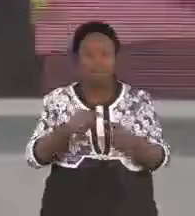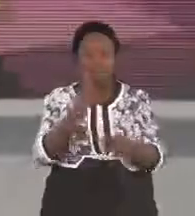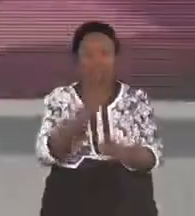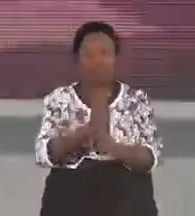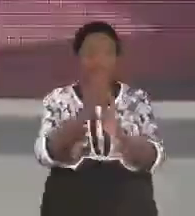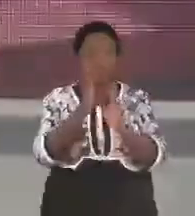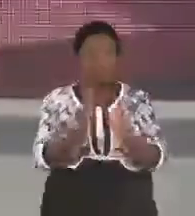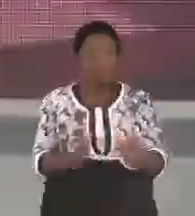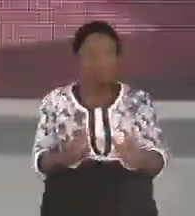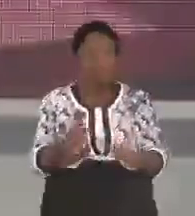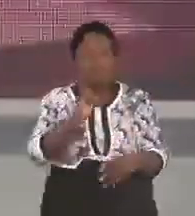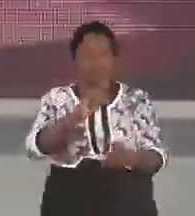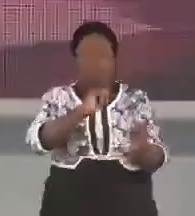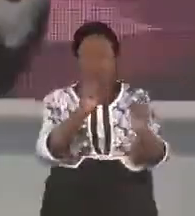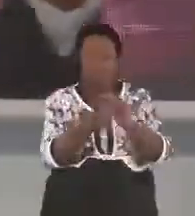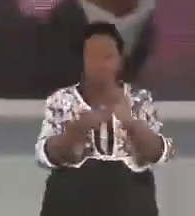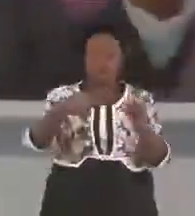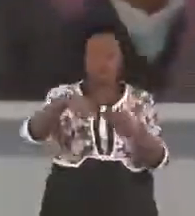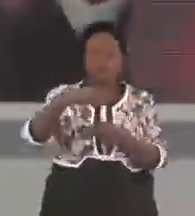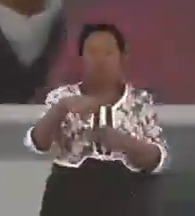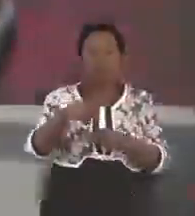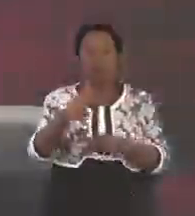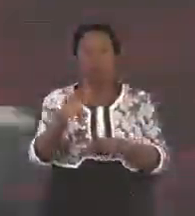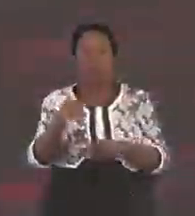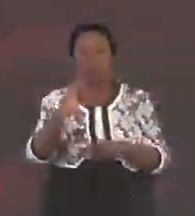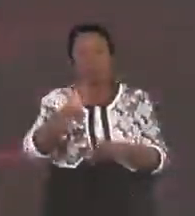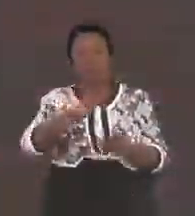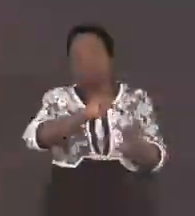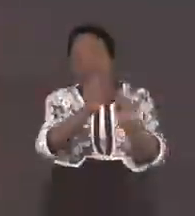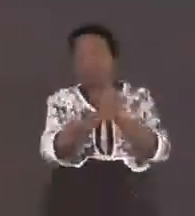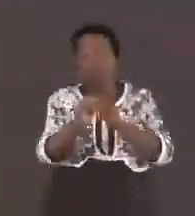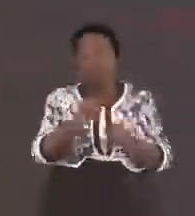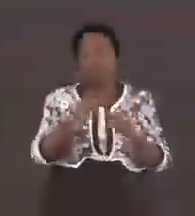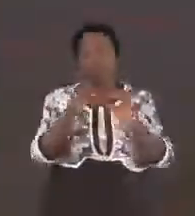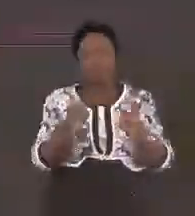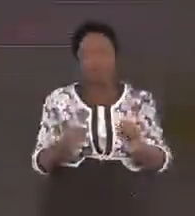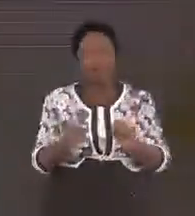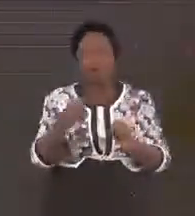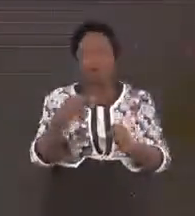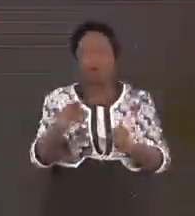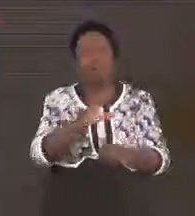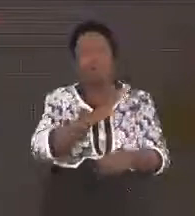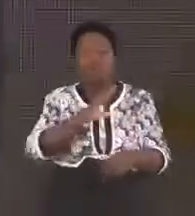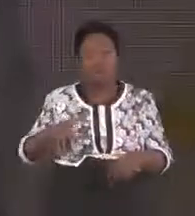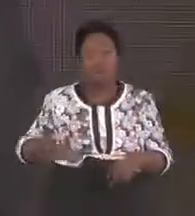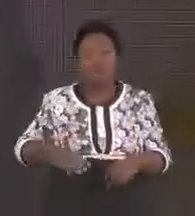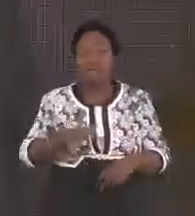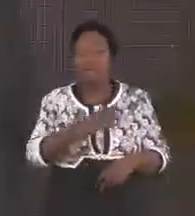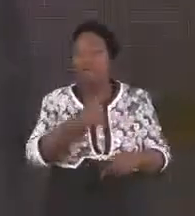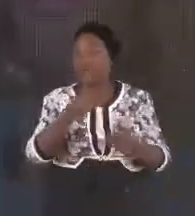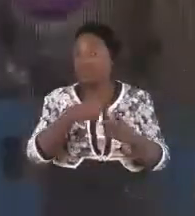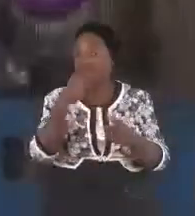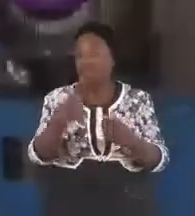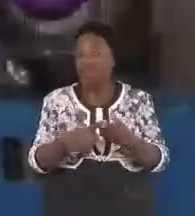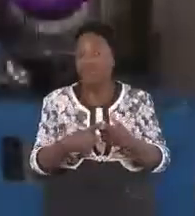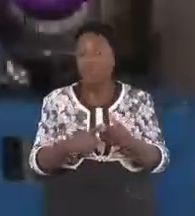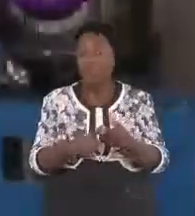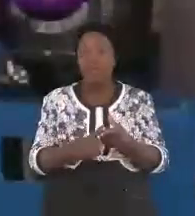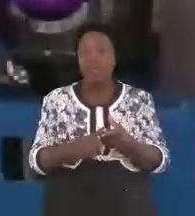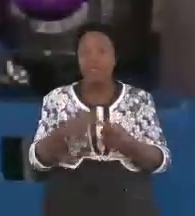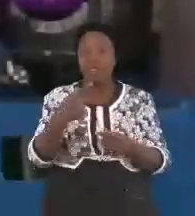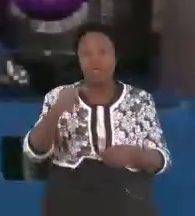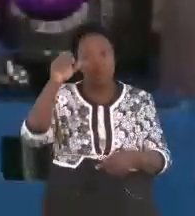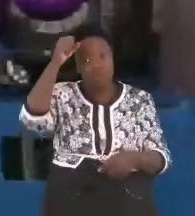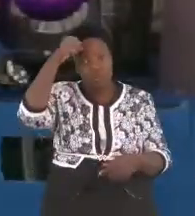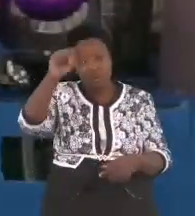turned around by the transforming power of Christ. And then the